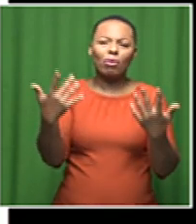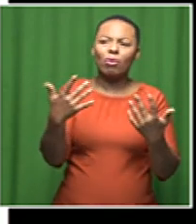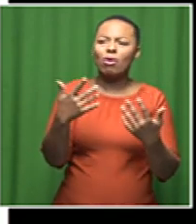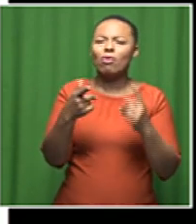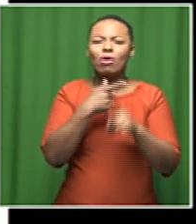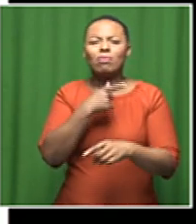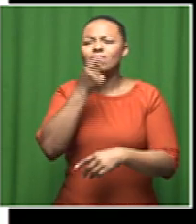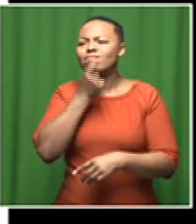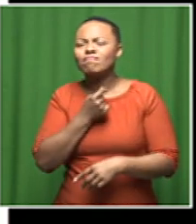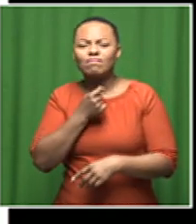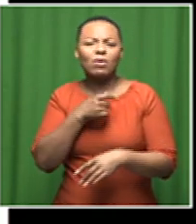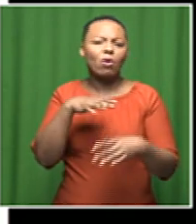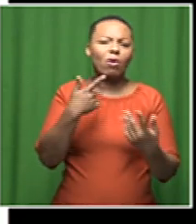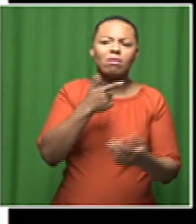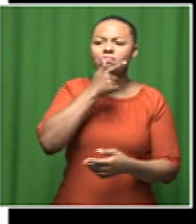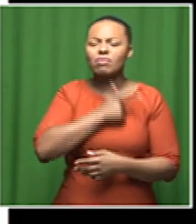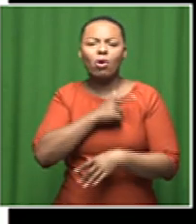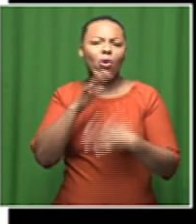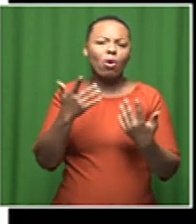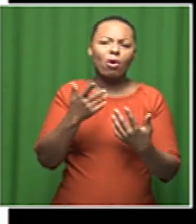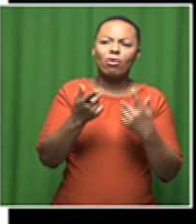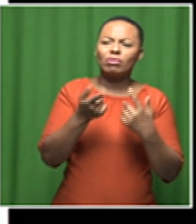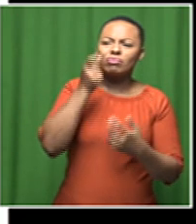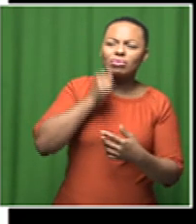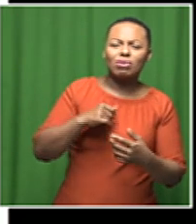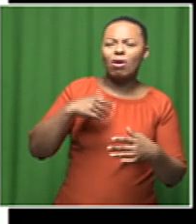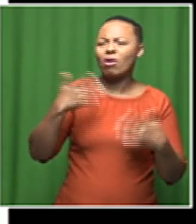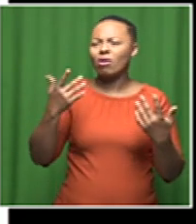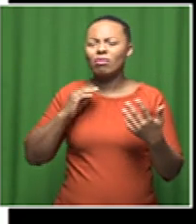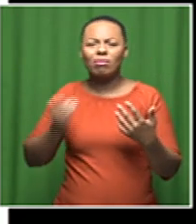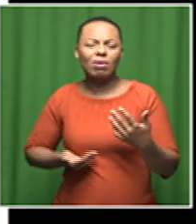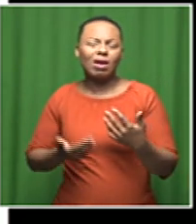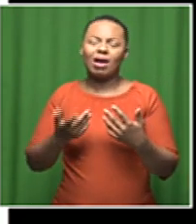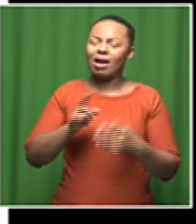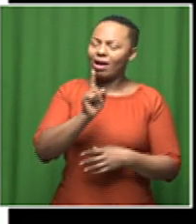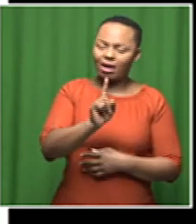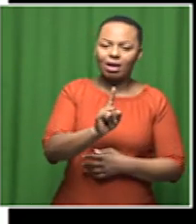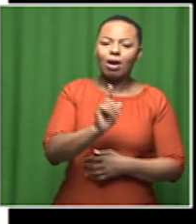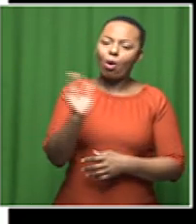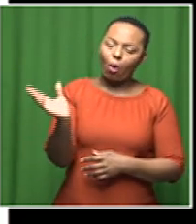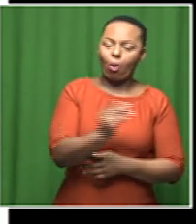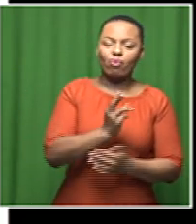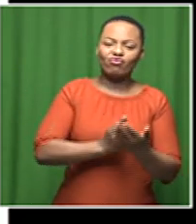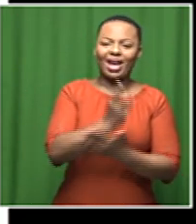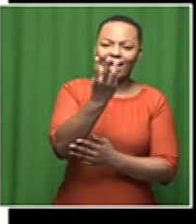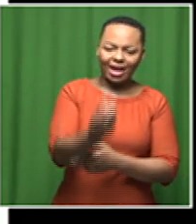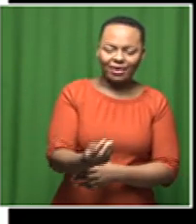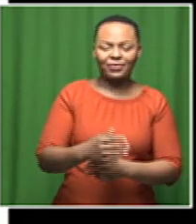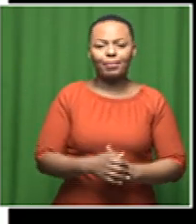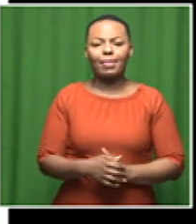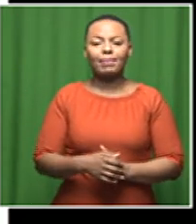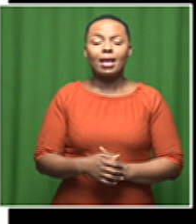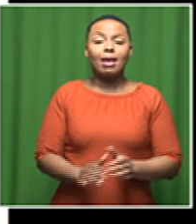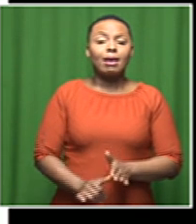sexuality, or otherwise. They just need to be, they have to be treated as such. But what is also very important is